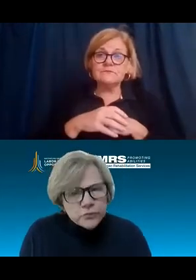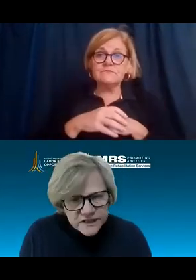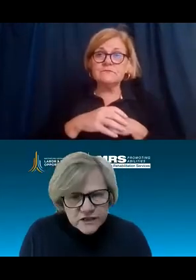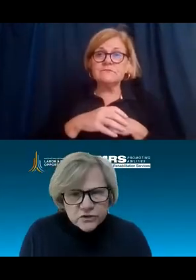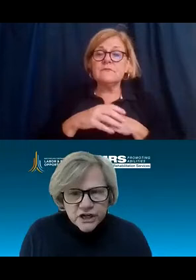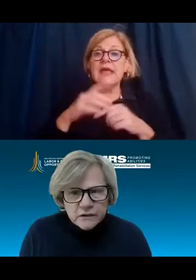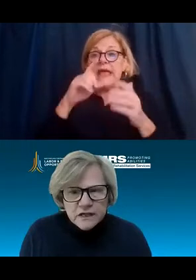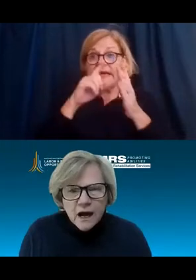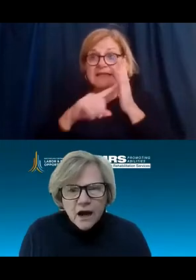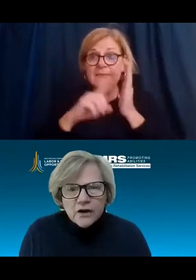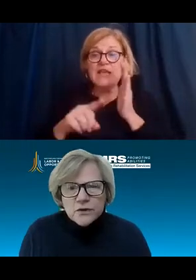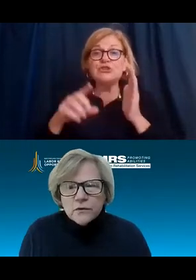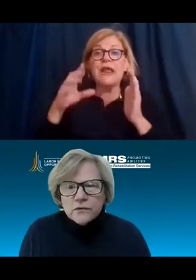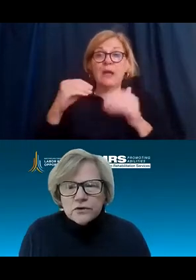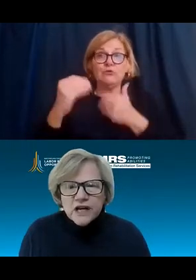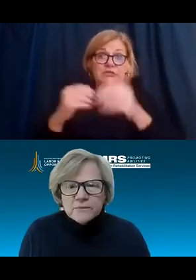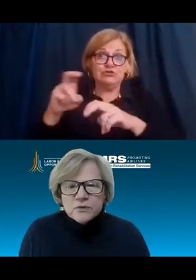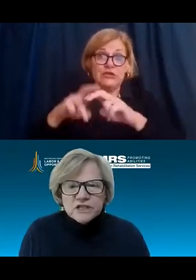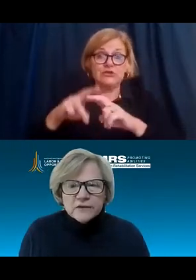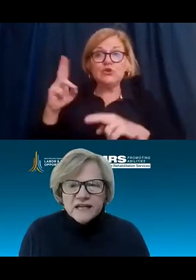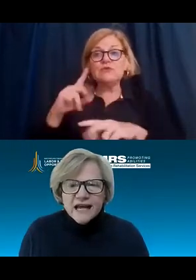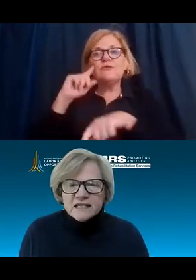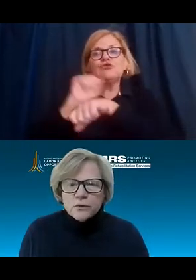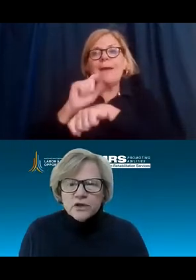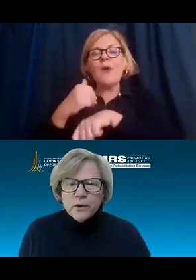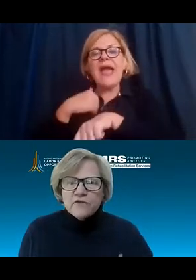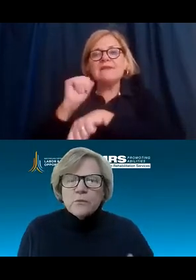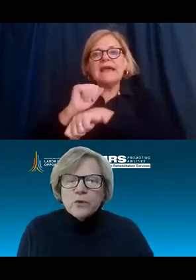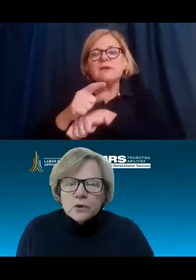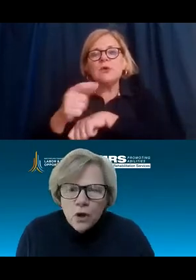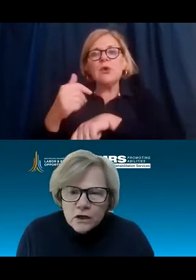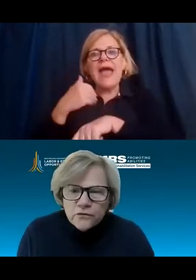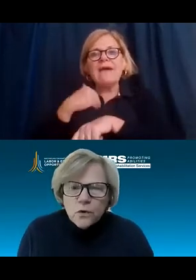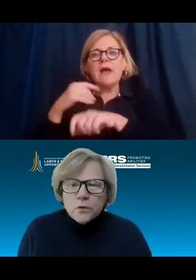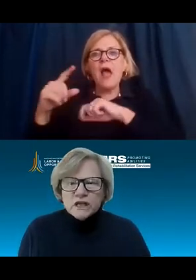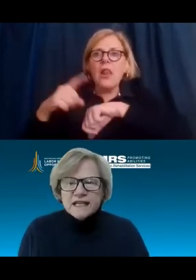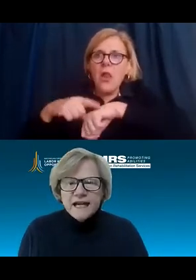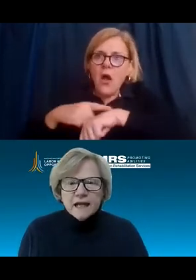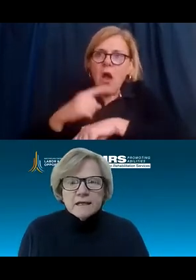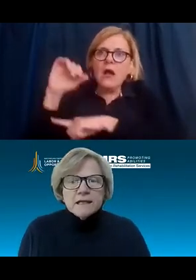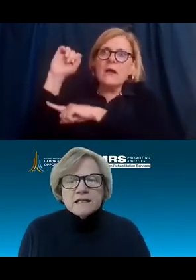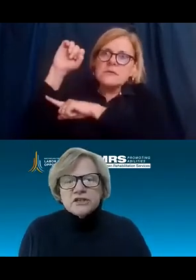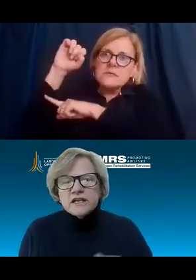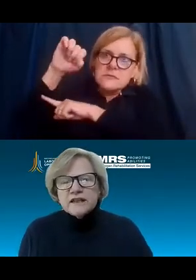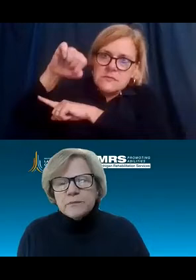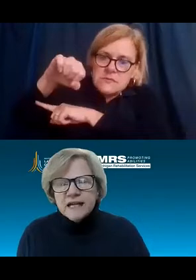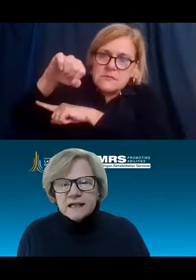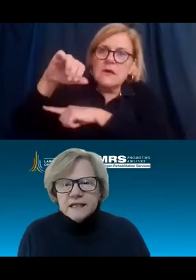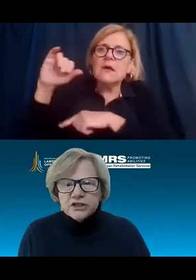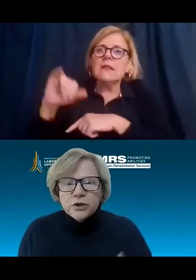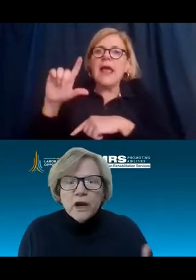Examination and procedure chairs are useful for jobs which have tasks where you have a prolonged forward leaning, such as a